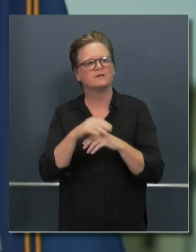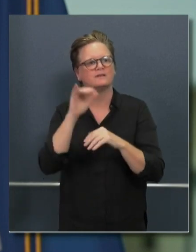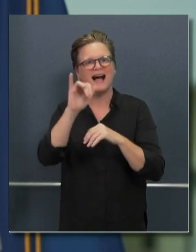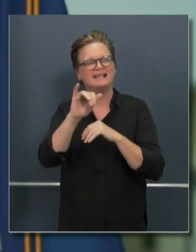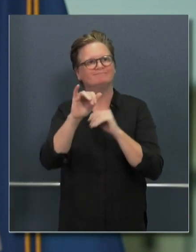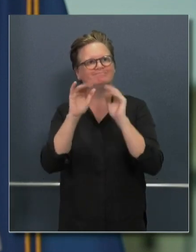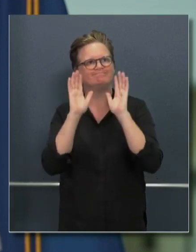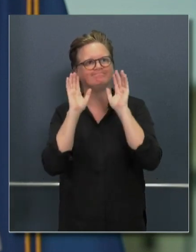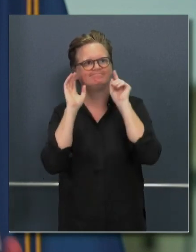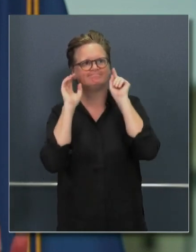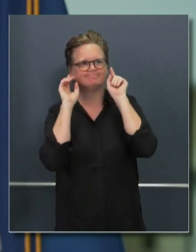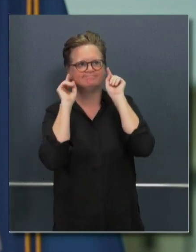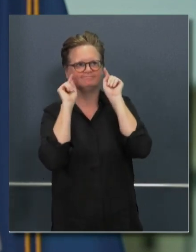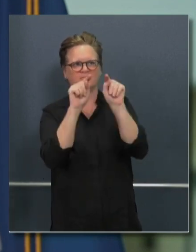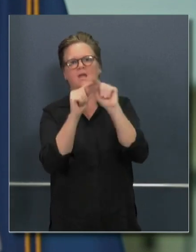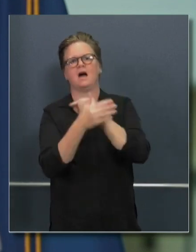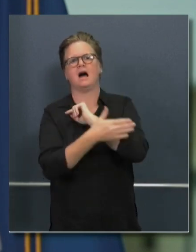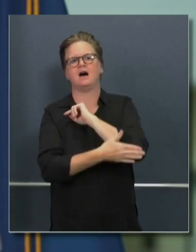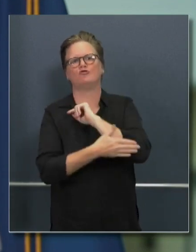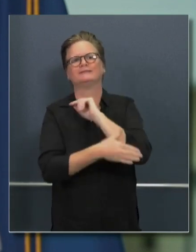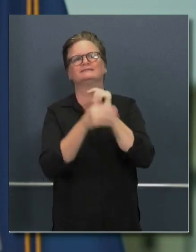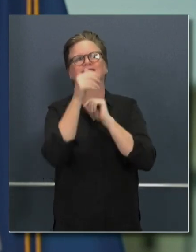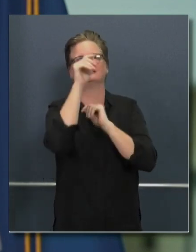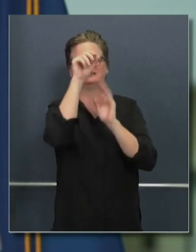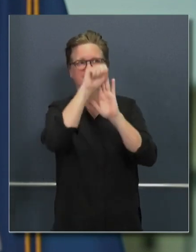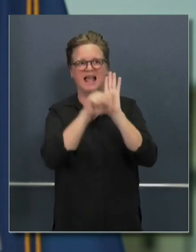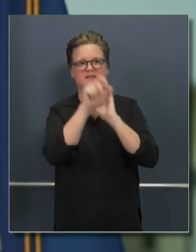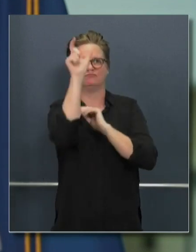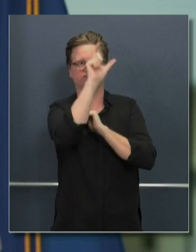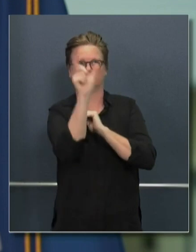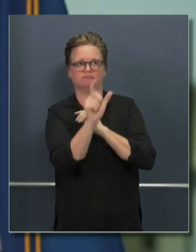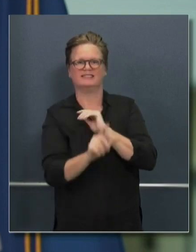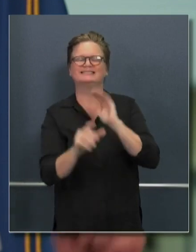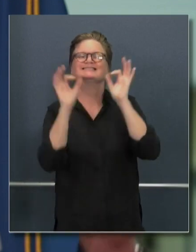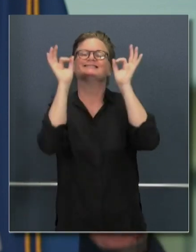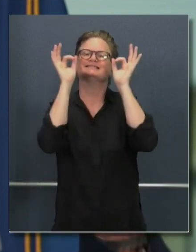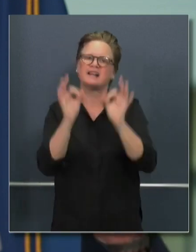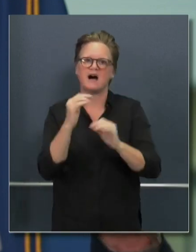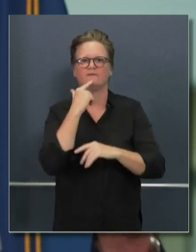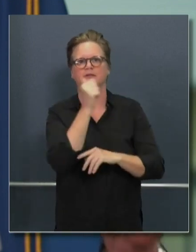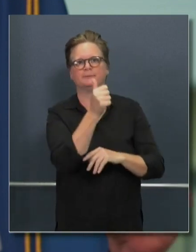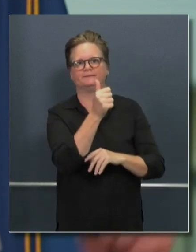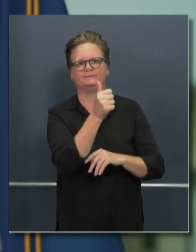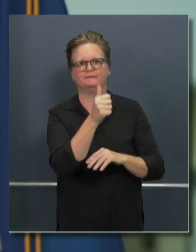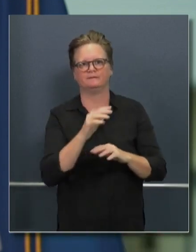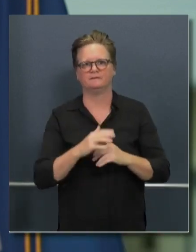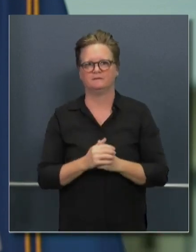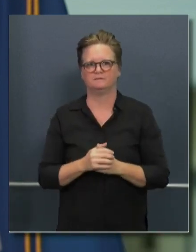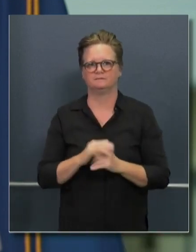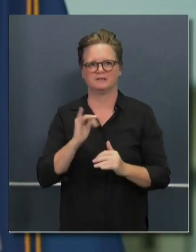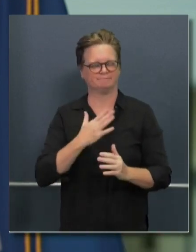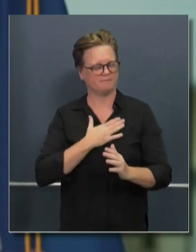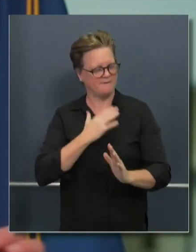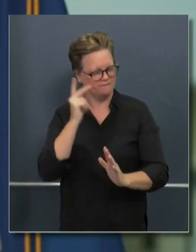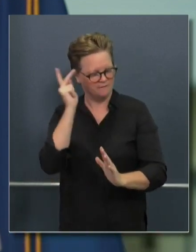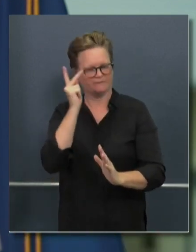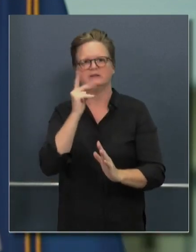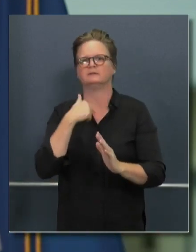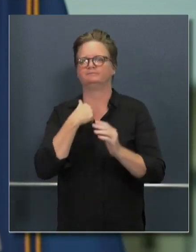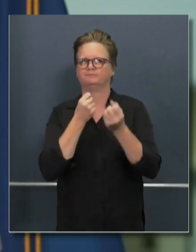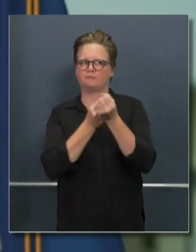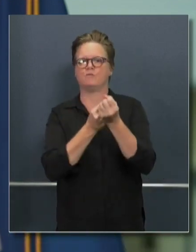on a daily basis. I gave it to you in the aggregate. You can't claim the positivity rates dropping from 40.8%